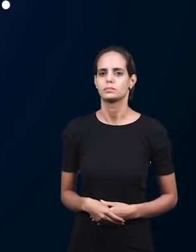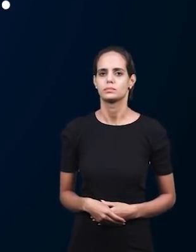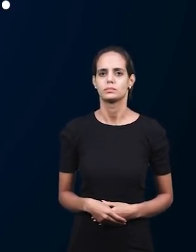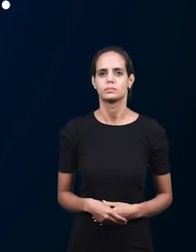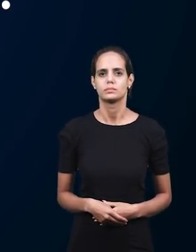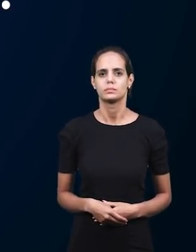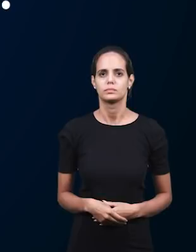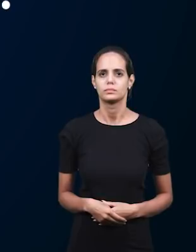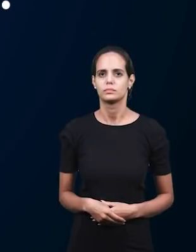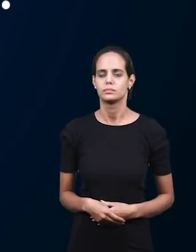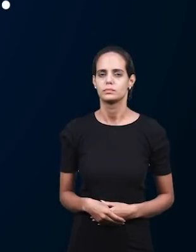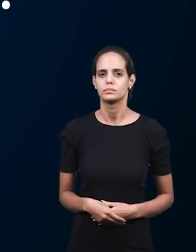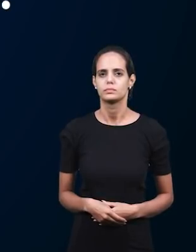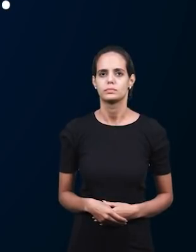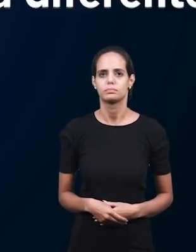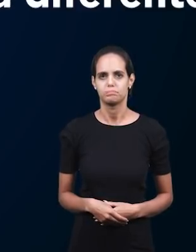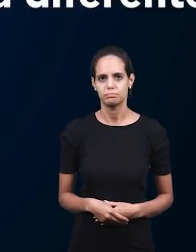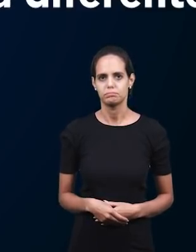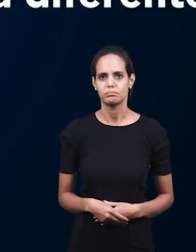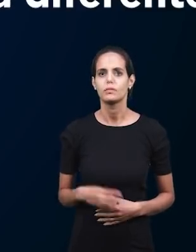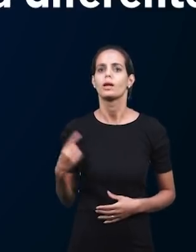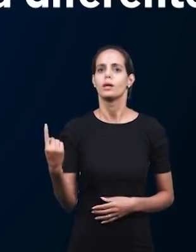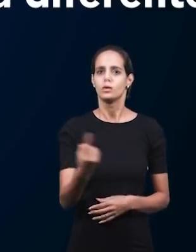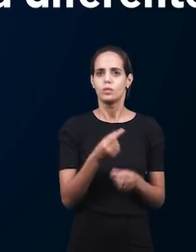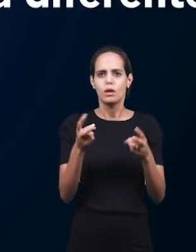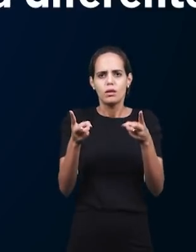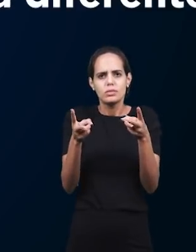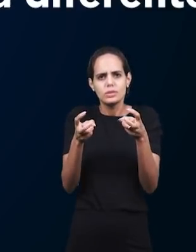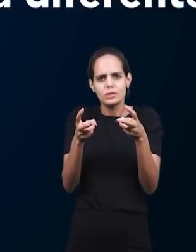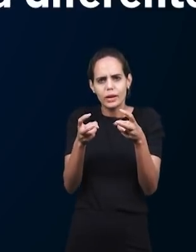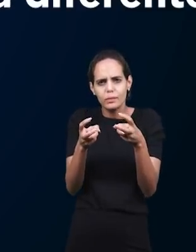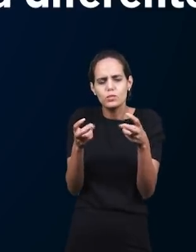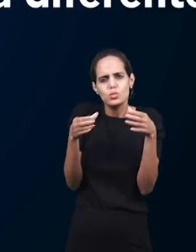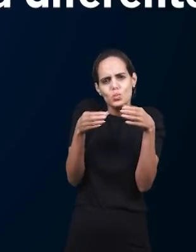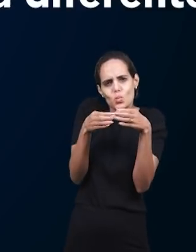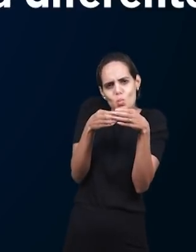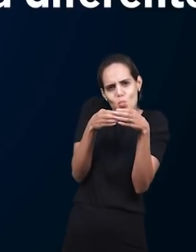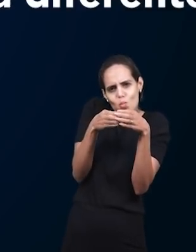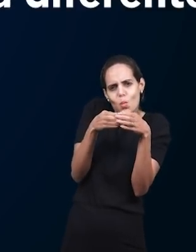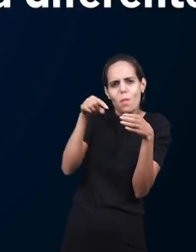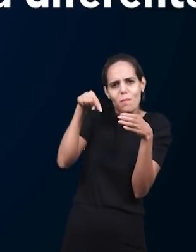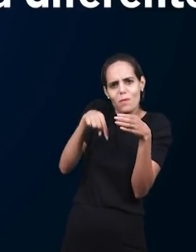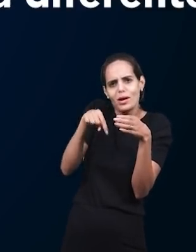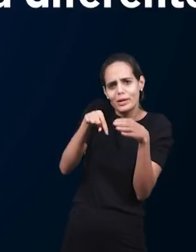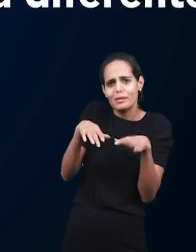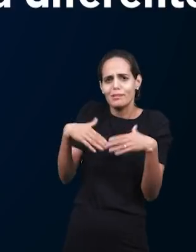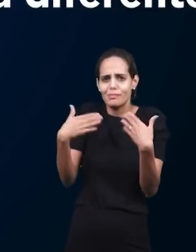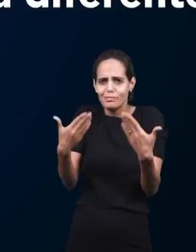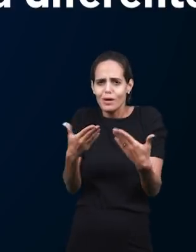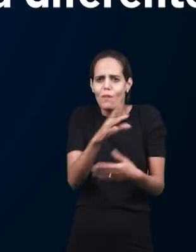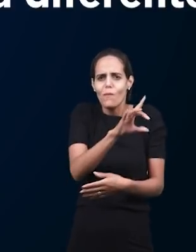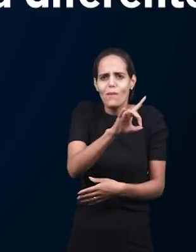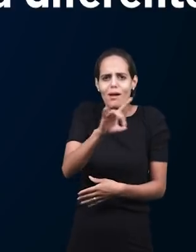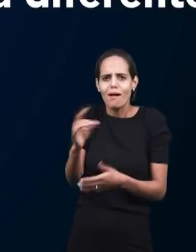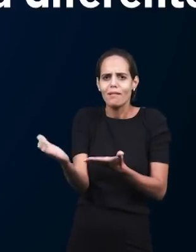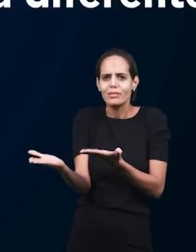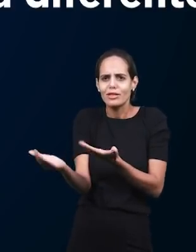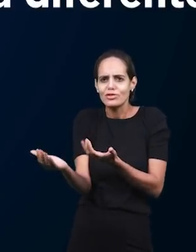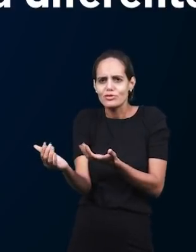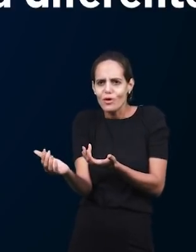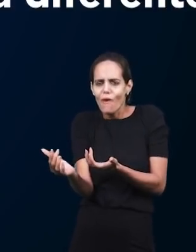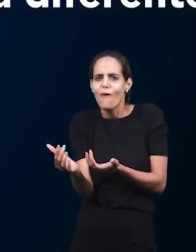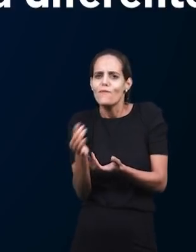answer the questions each week. We come and each youth, and we have a small group here, so each youth